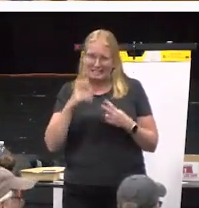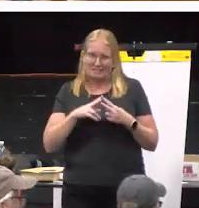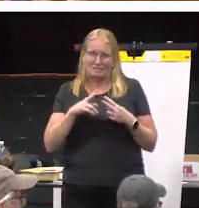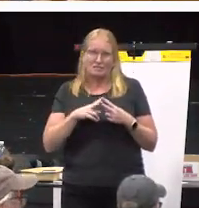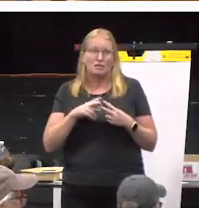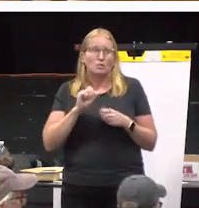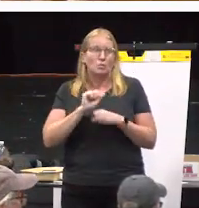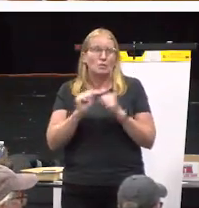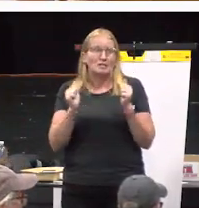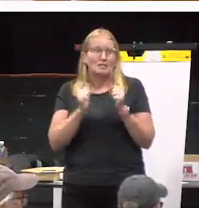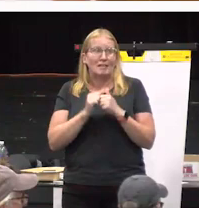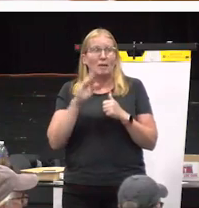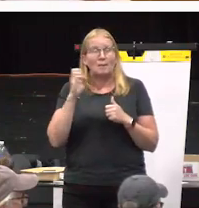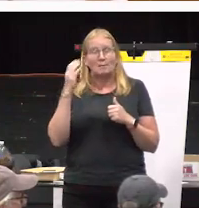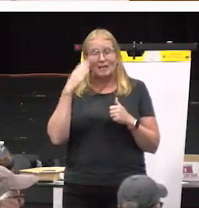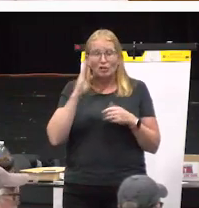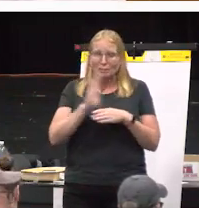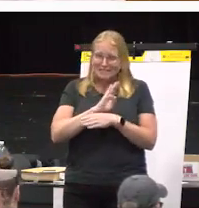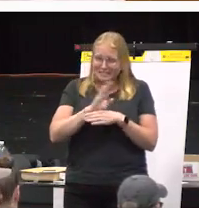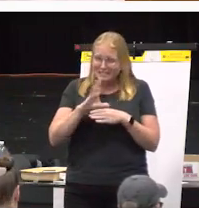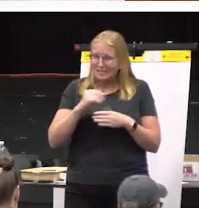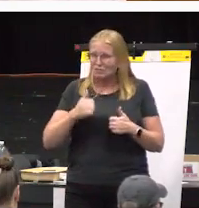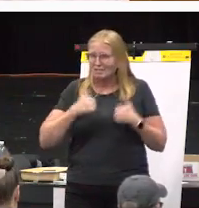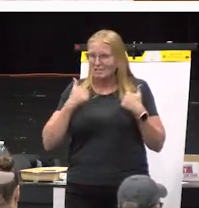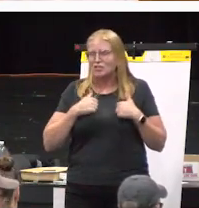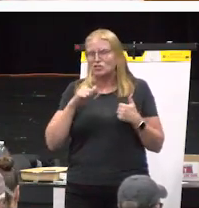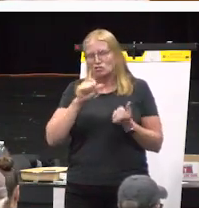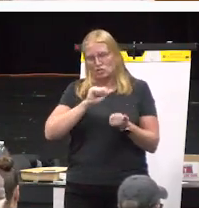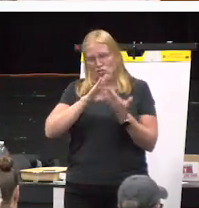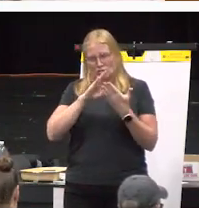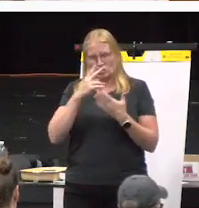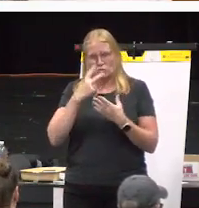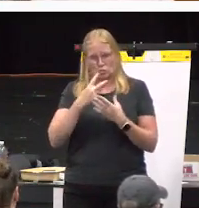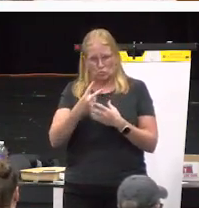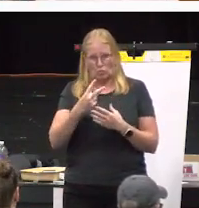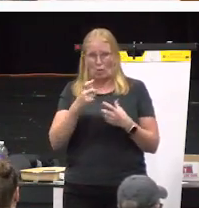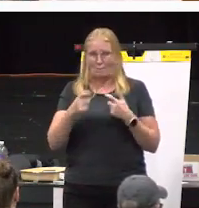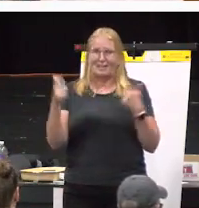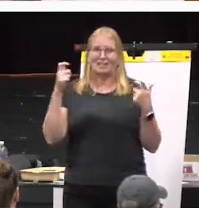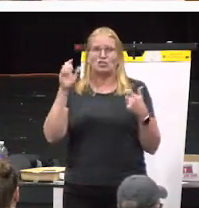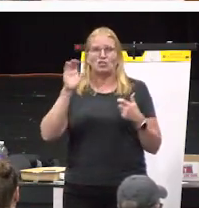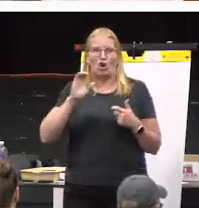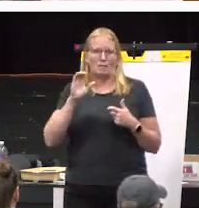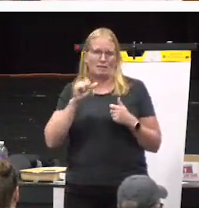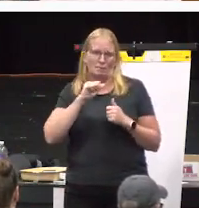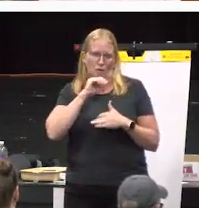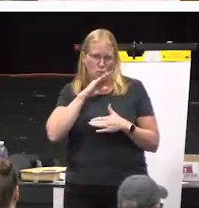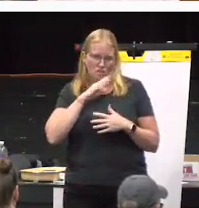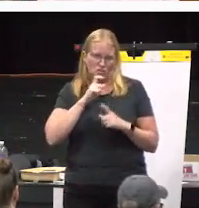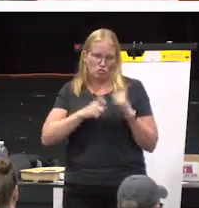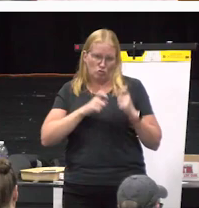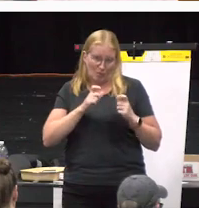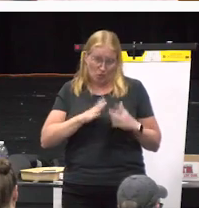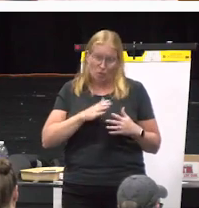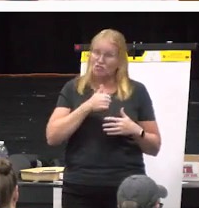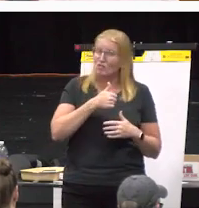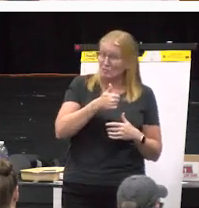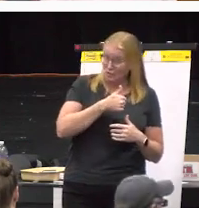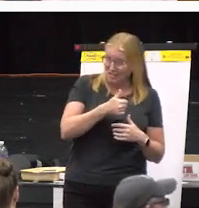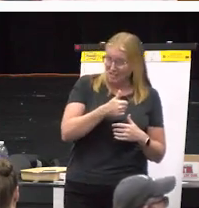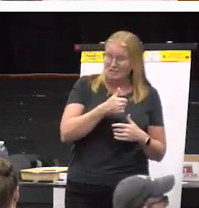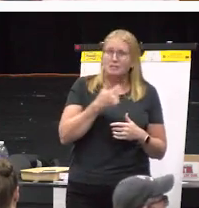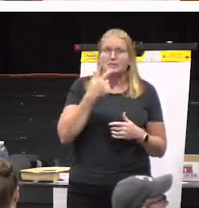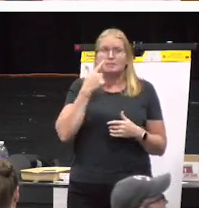Montpelier residents and businesses should address Vermont's two biggest carbon pollution contributors. Transportation,